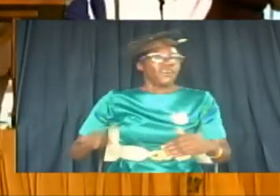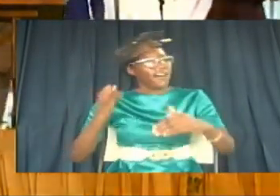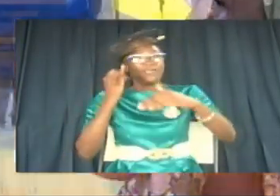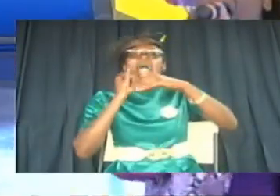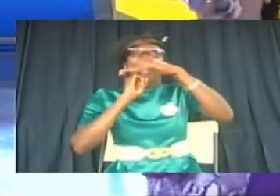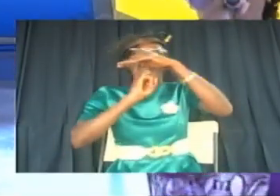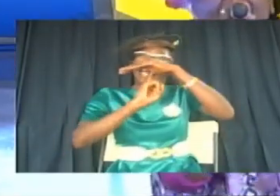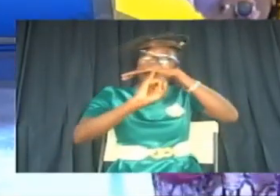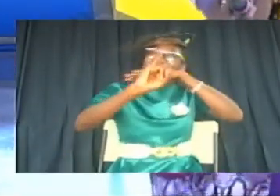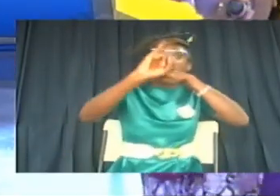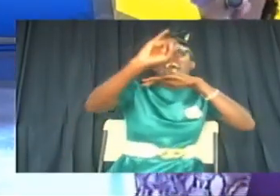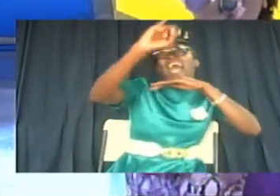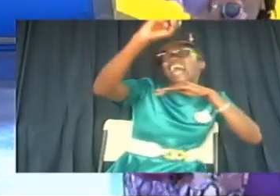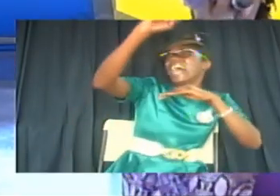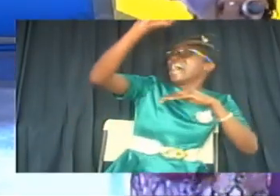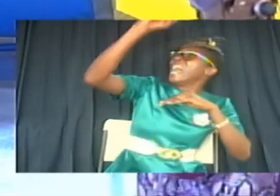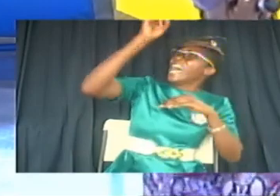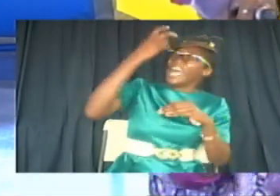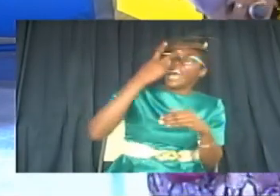Hallelujah.